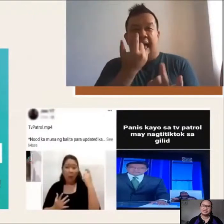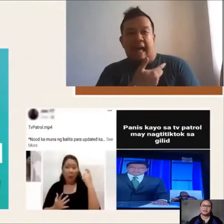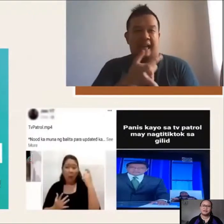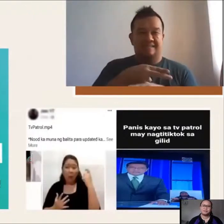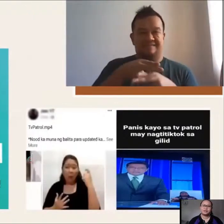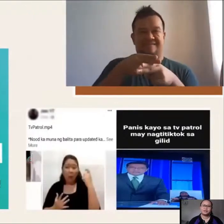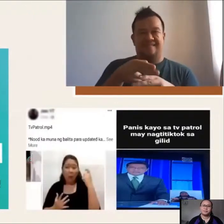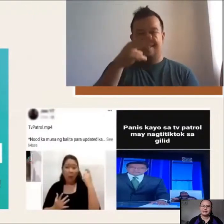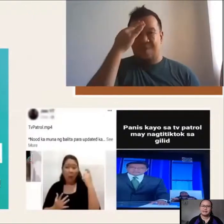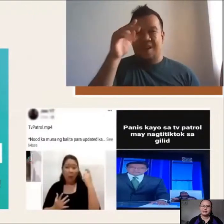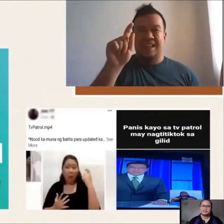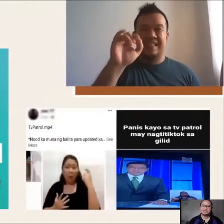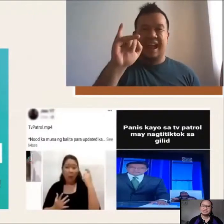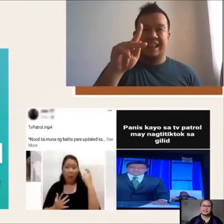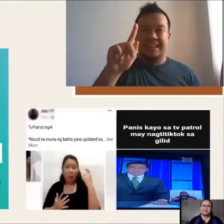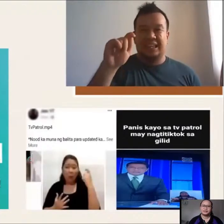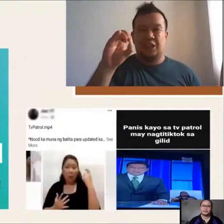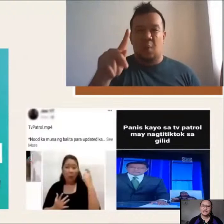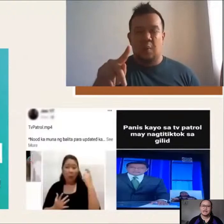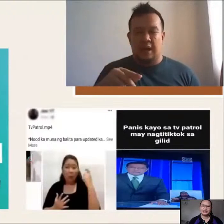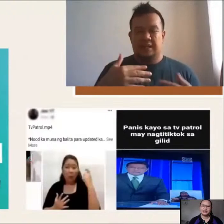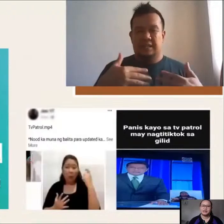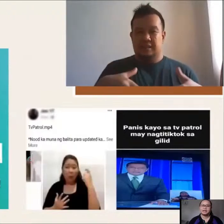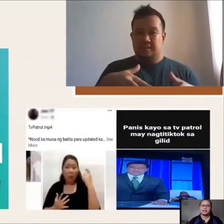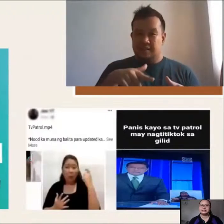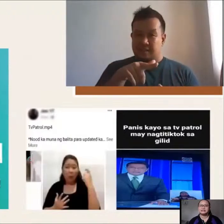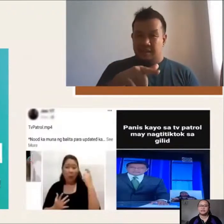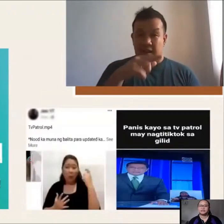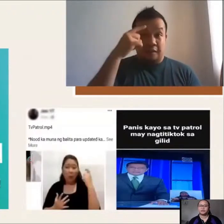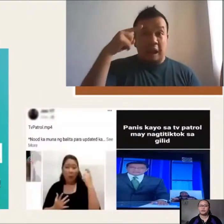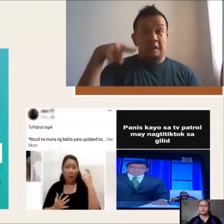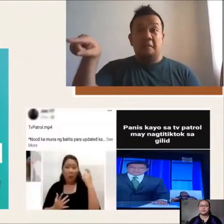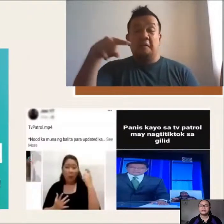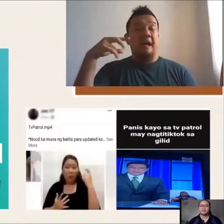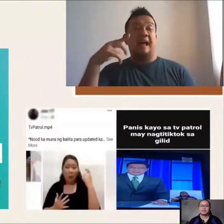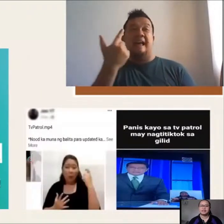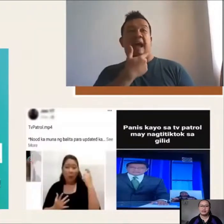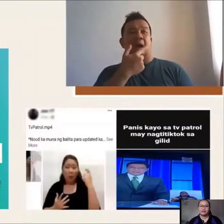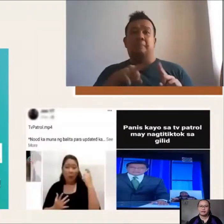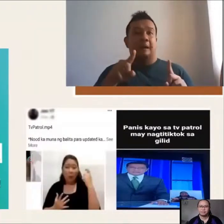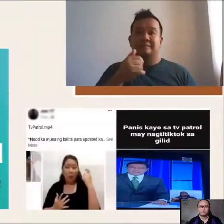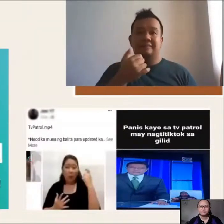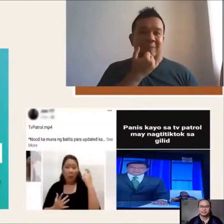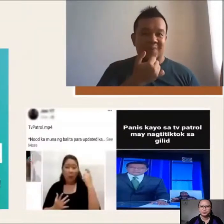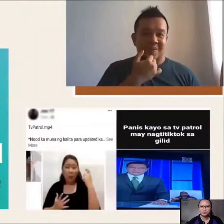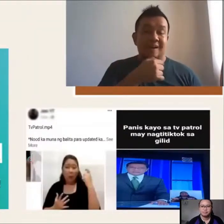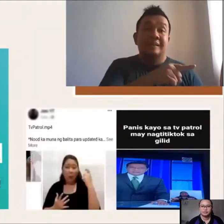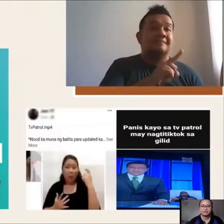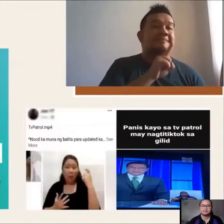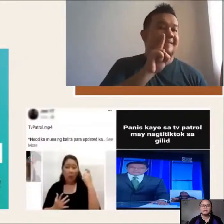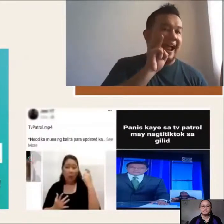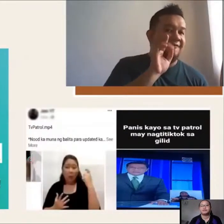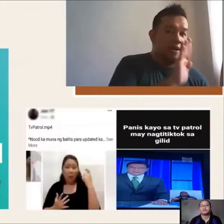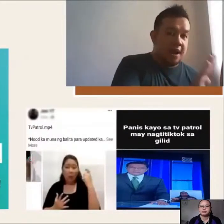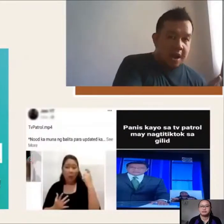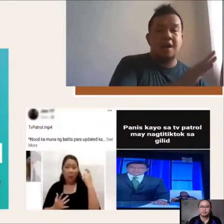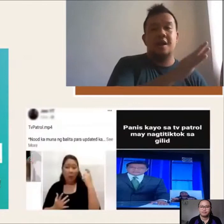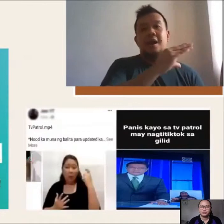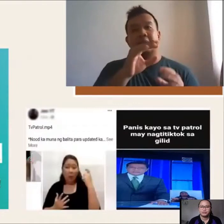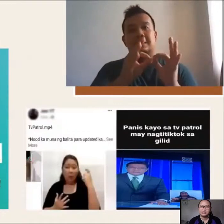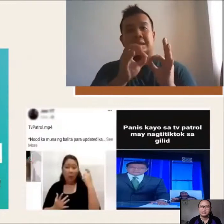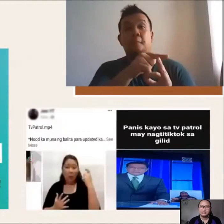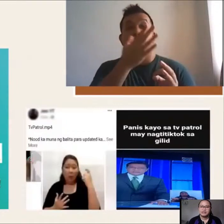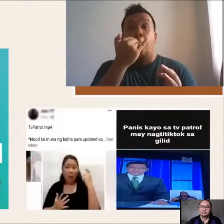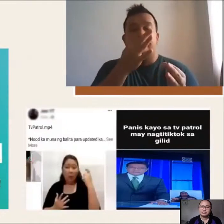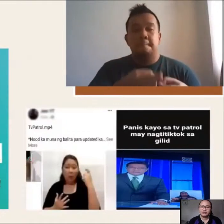TV and they are laughing about it and posting about it. That's not respectful to the deaf community. It's very important kasi for access, tapos minamock nila